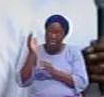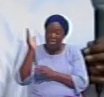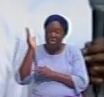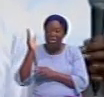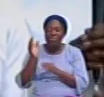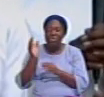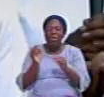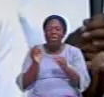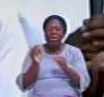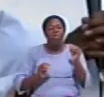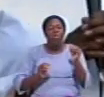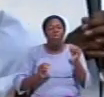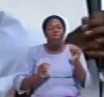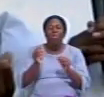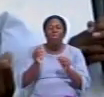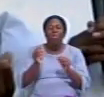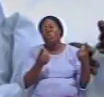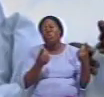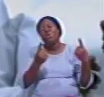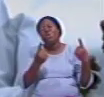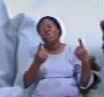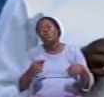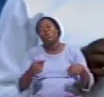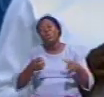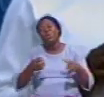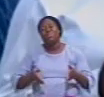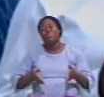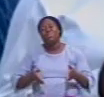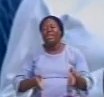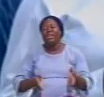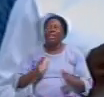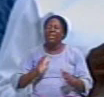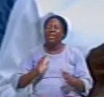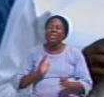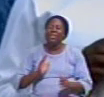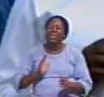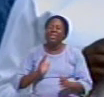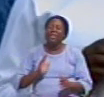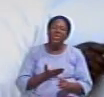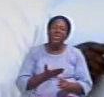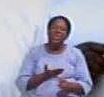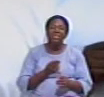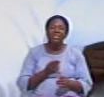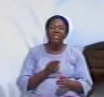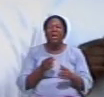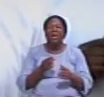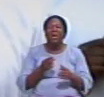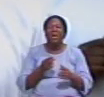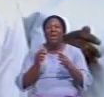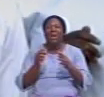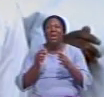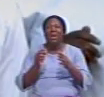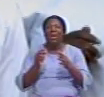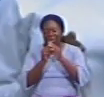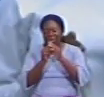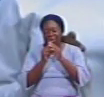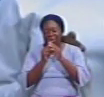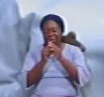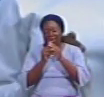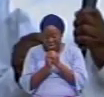adore him. Oh, come, let us